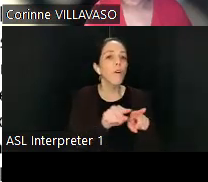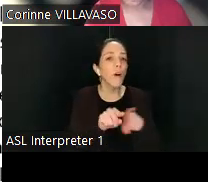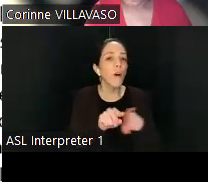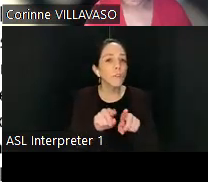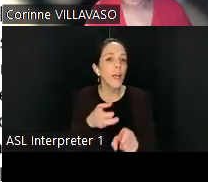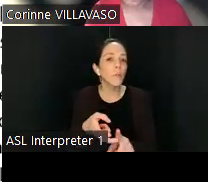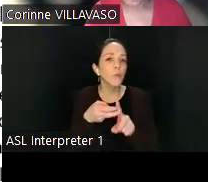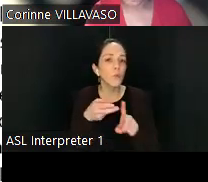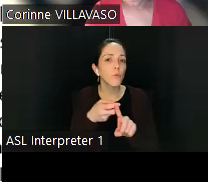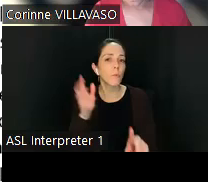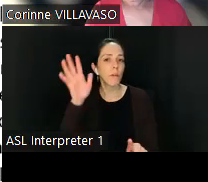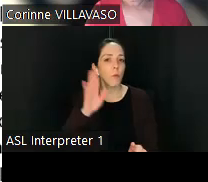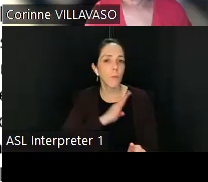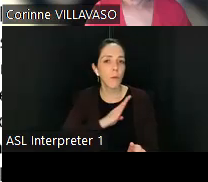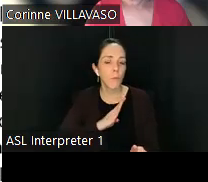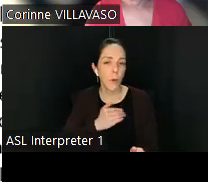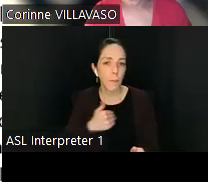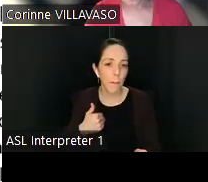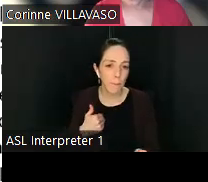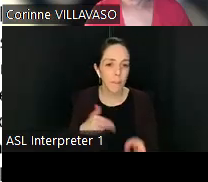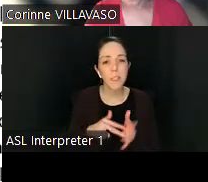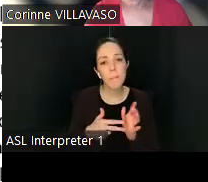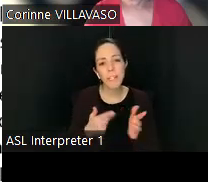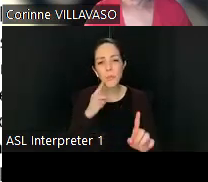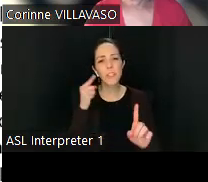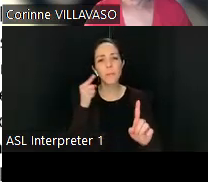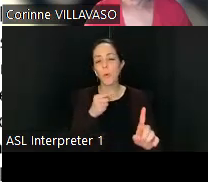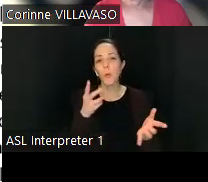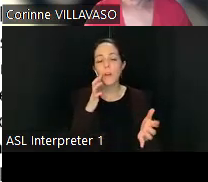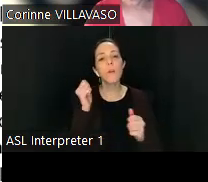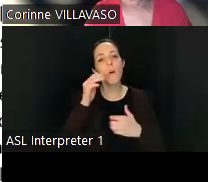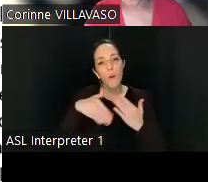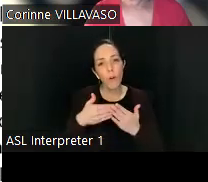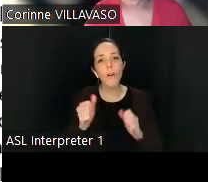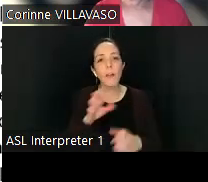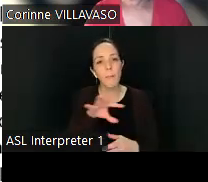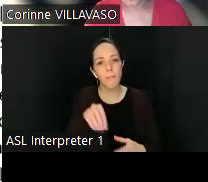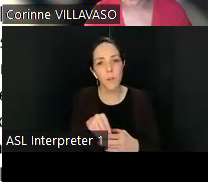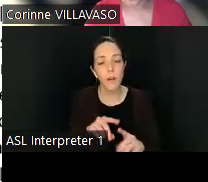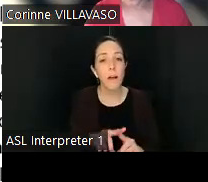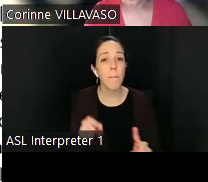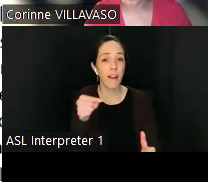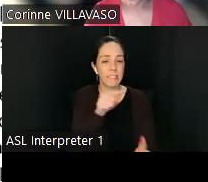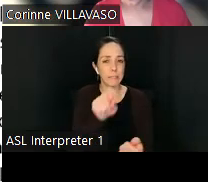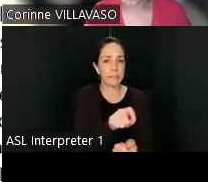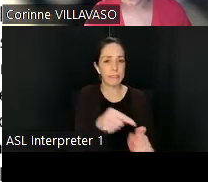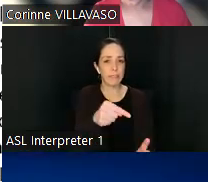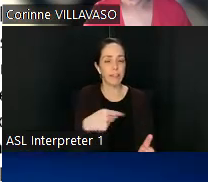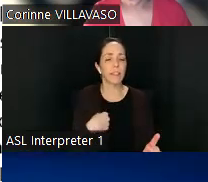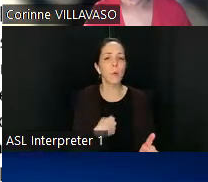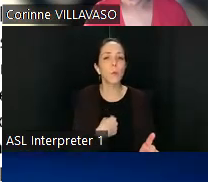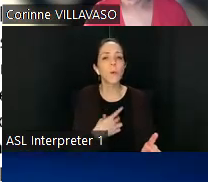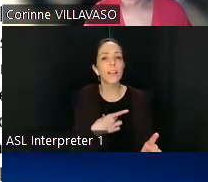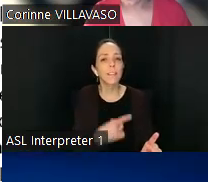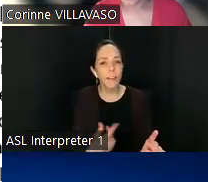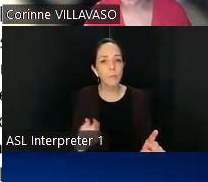way of saying everyone is available to be part of this, but specifically, we like to hone in on